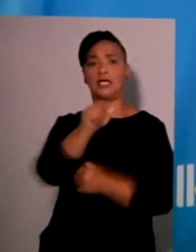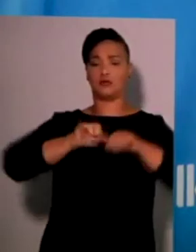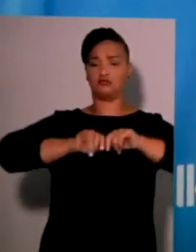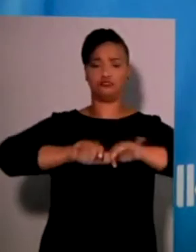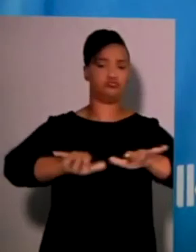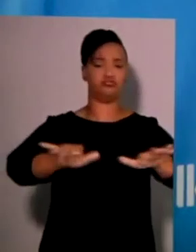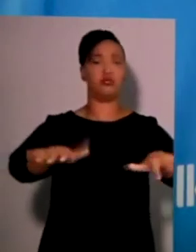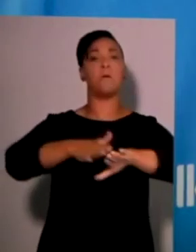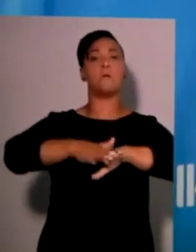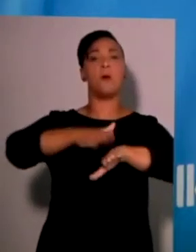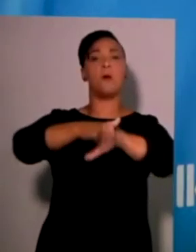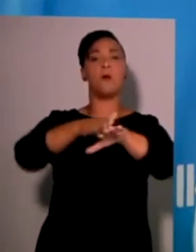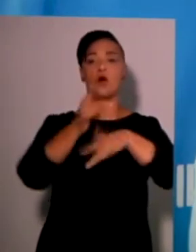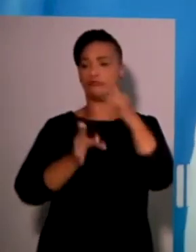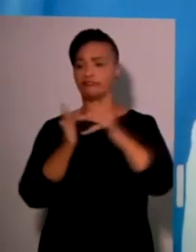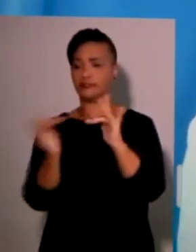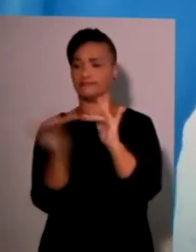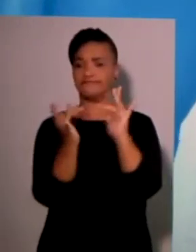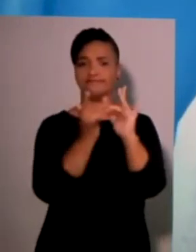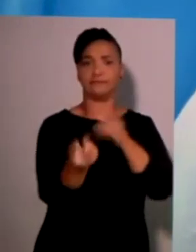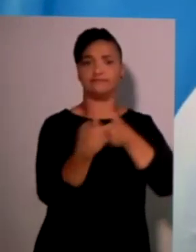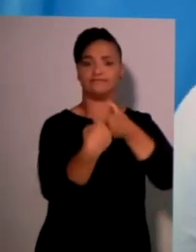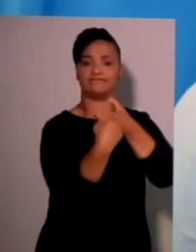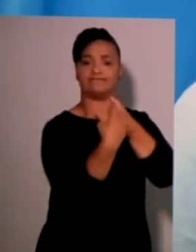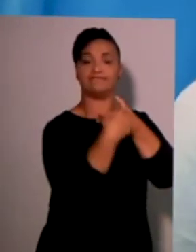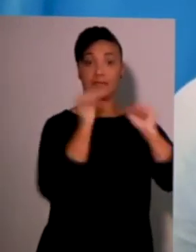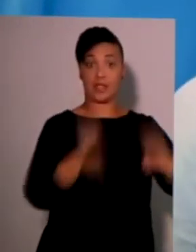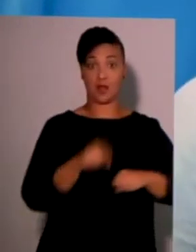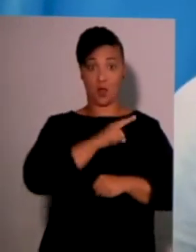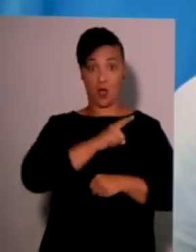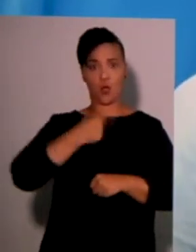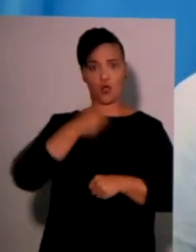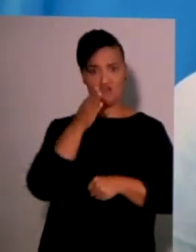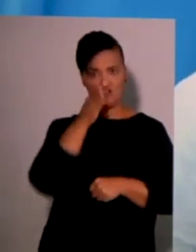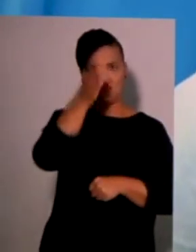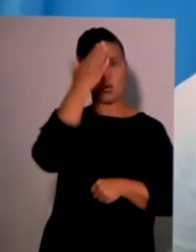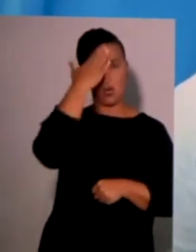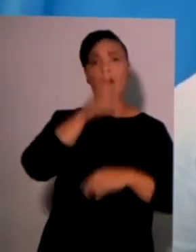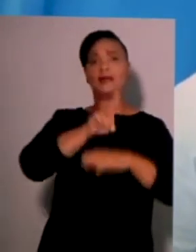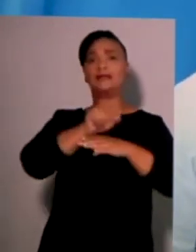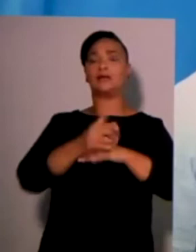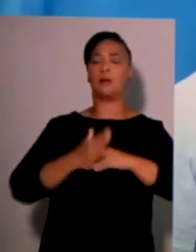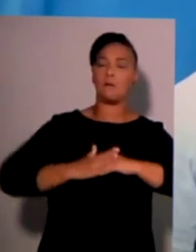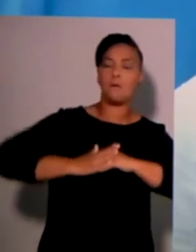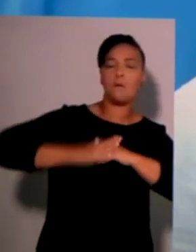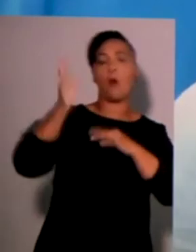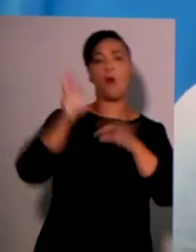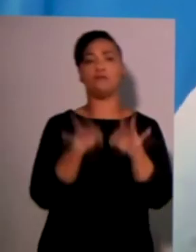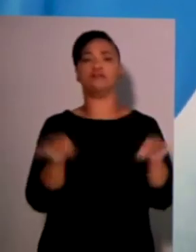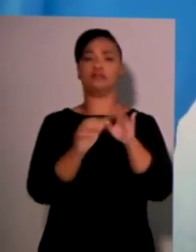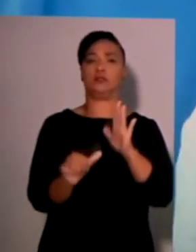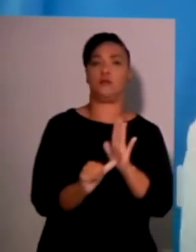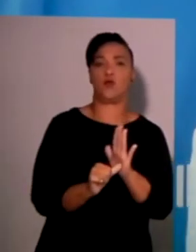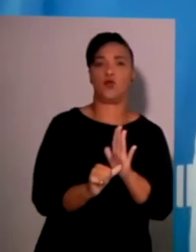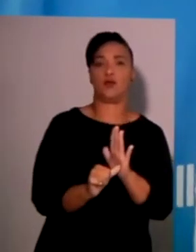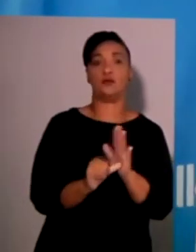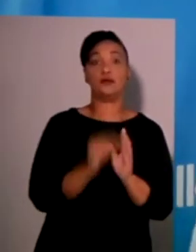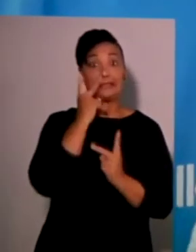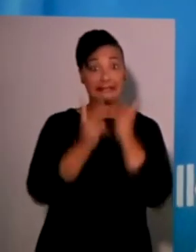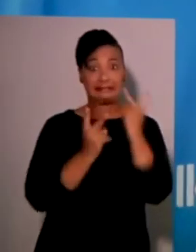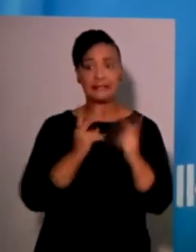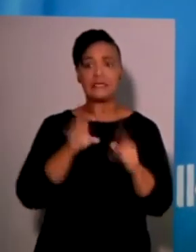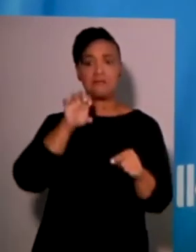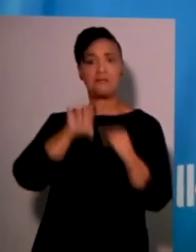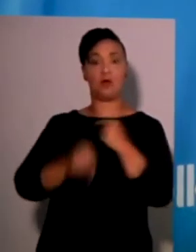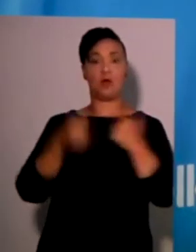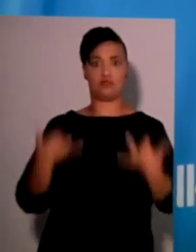as that's the significant view we have taken about the future. And that is also shown by how data traffic itself has